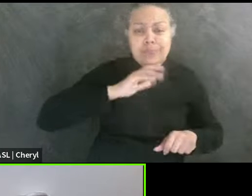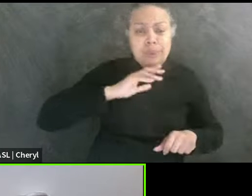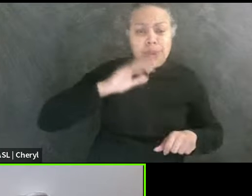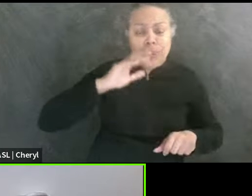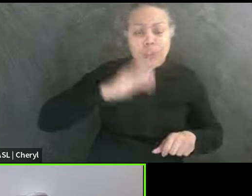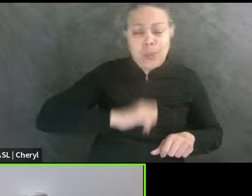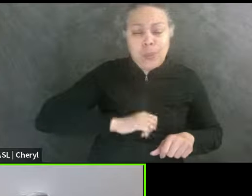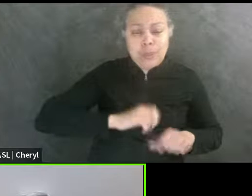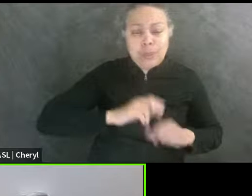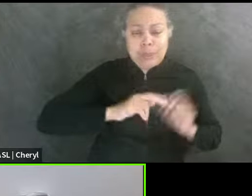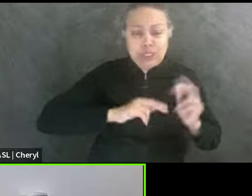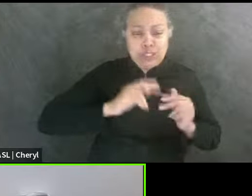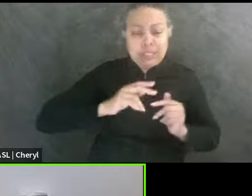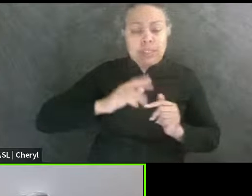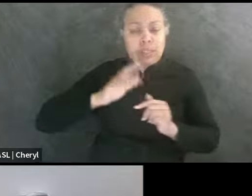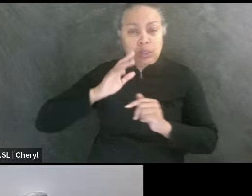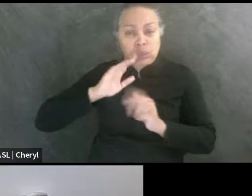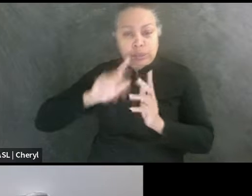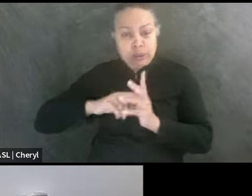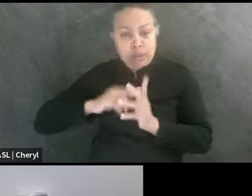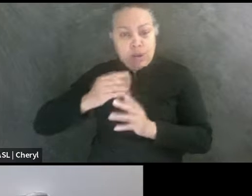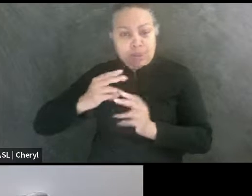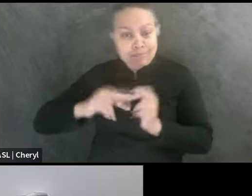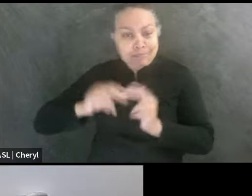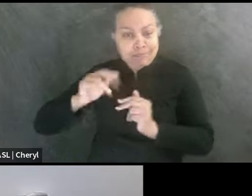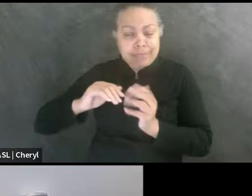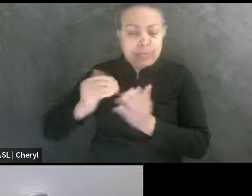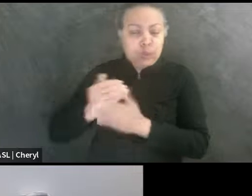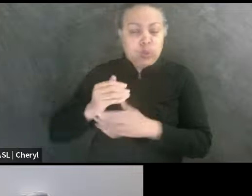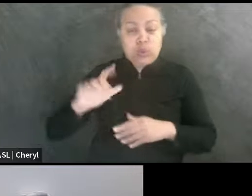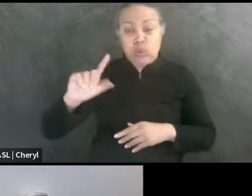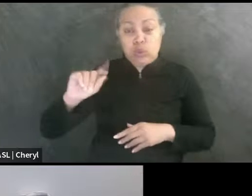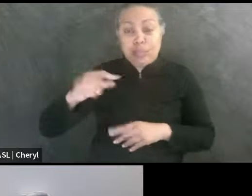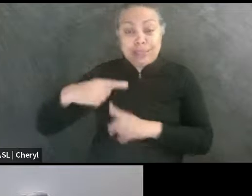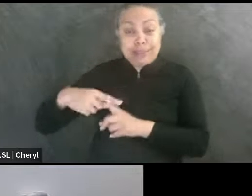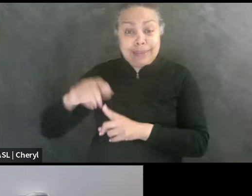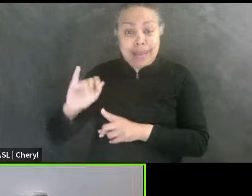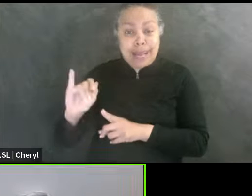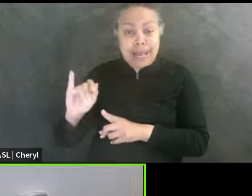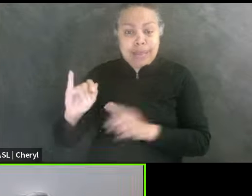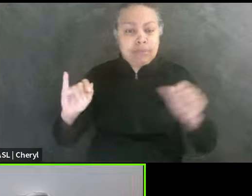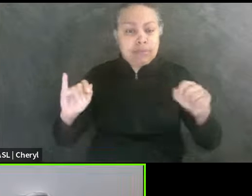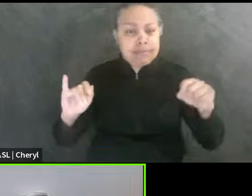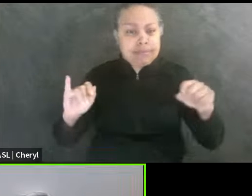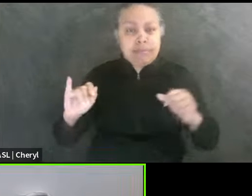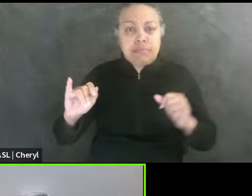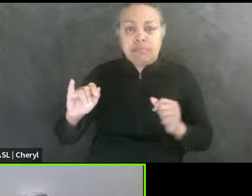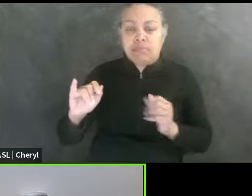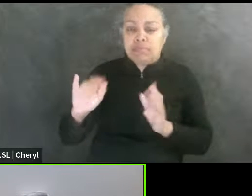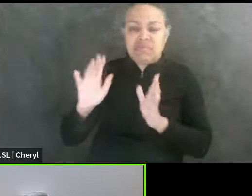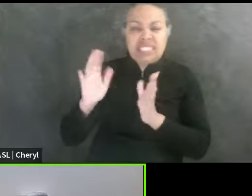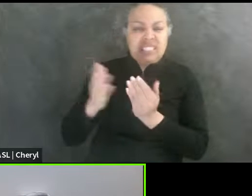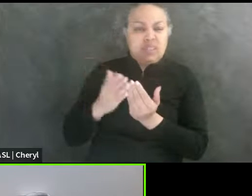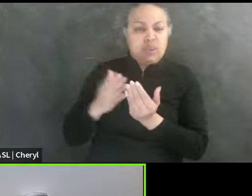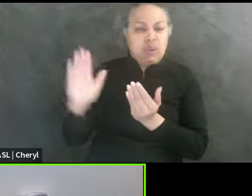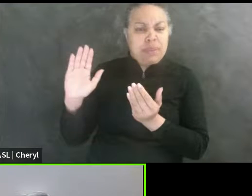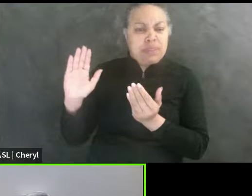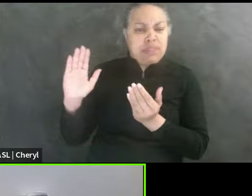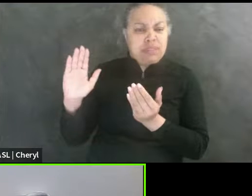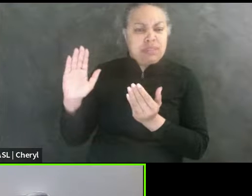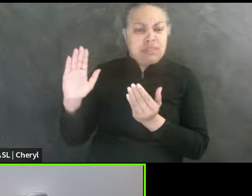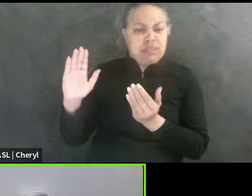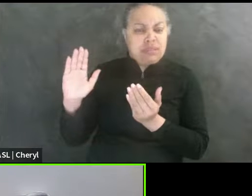the old building and they're beginning. Yeah, I know 20th and I, yeah. They're leaving the door open that goes